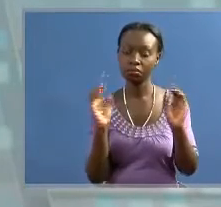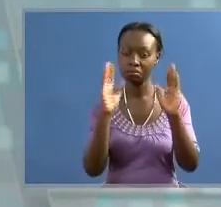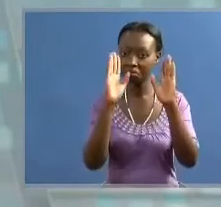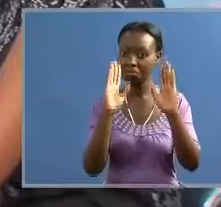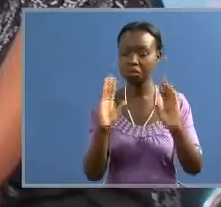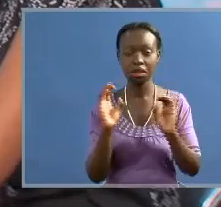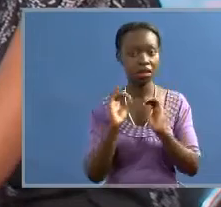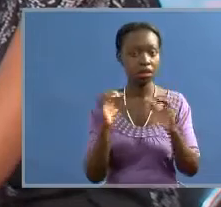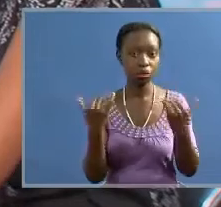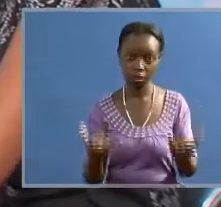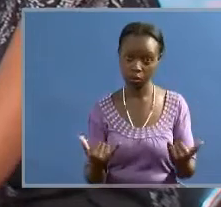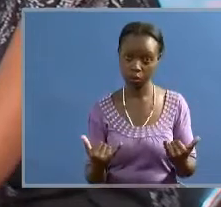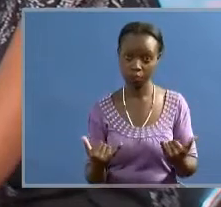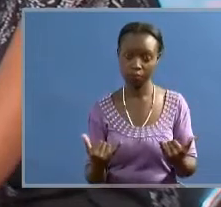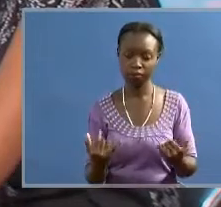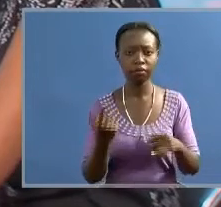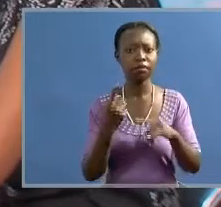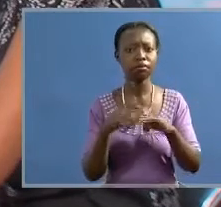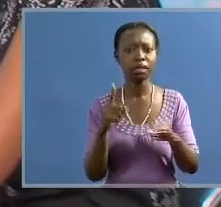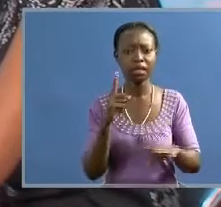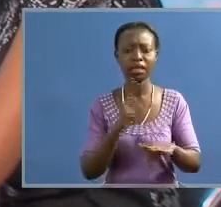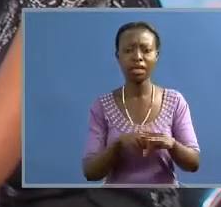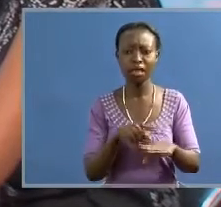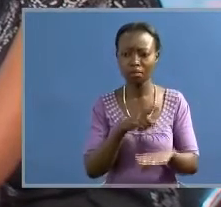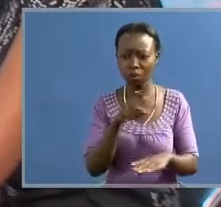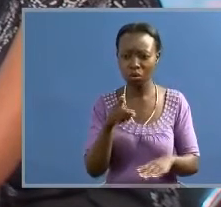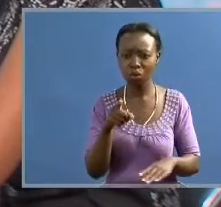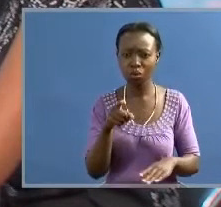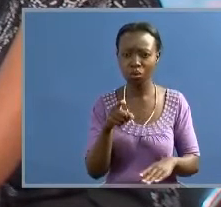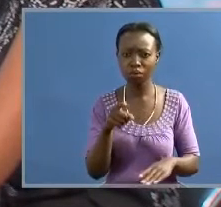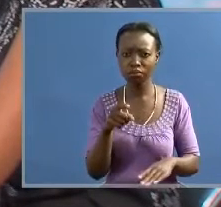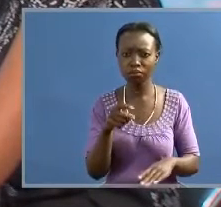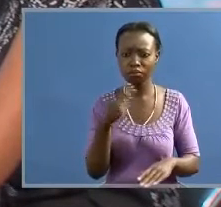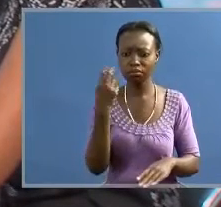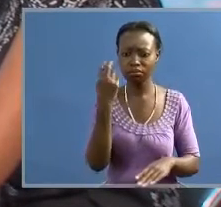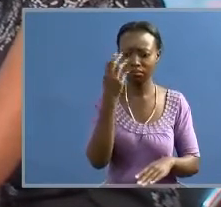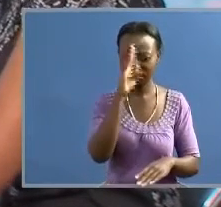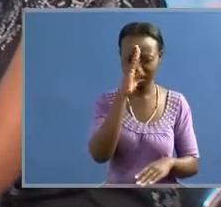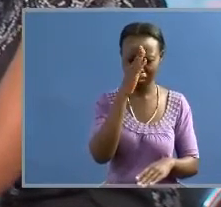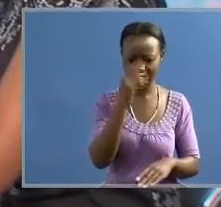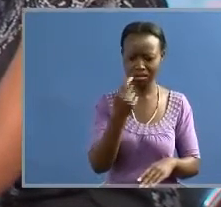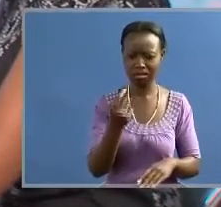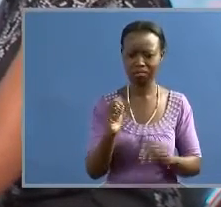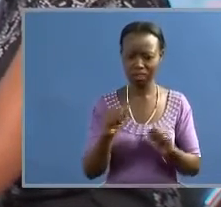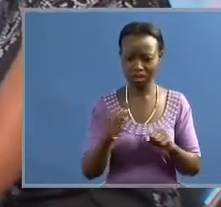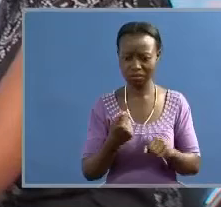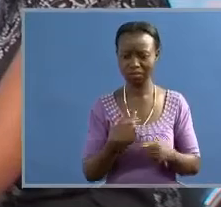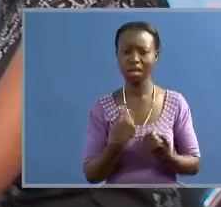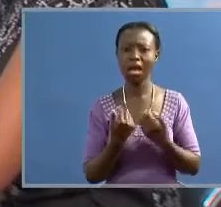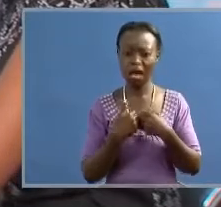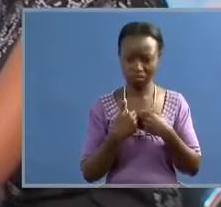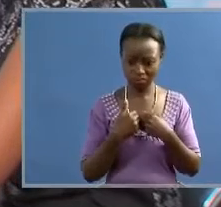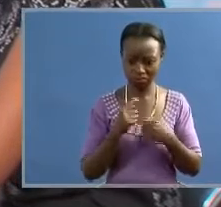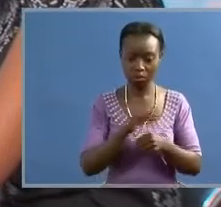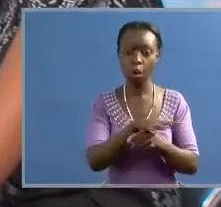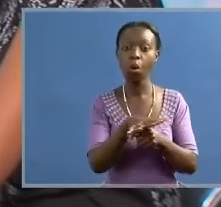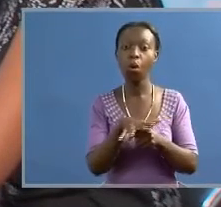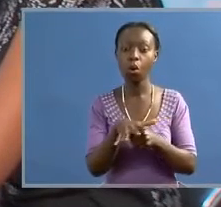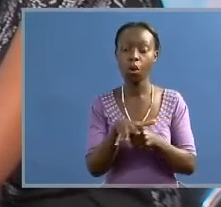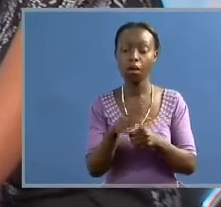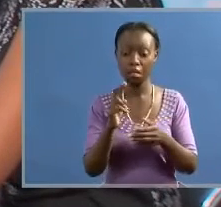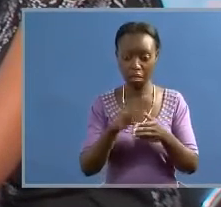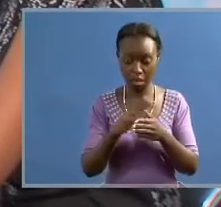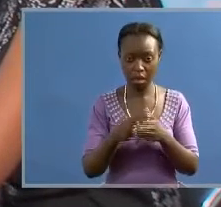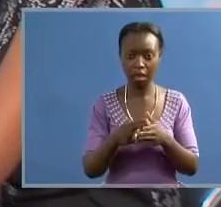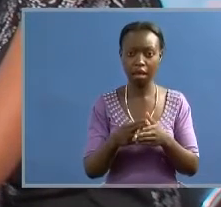now. But when you suspect yourself that you are infected, Given the then, symptoms that you yes, mentioned, right? then